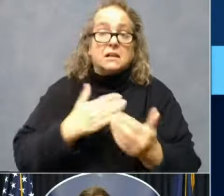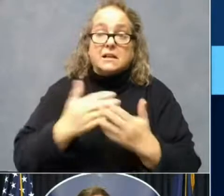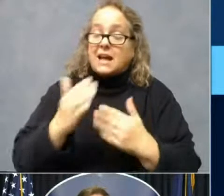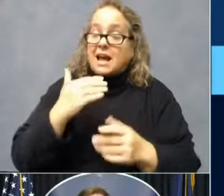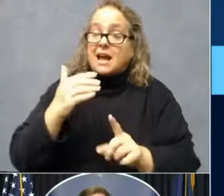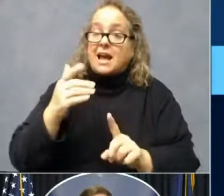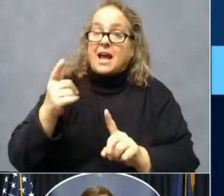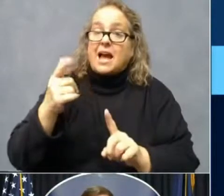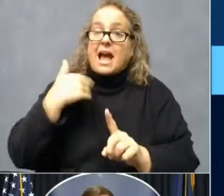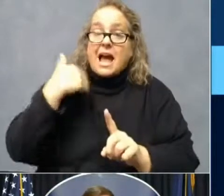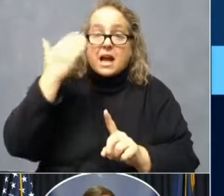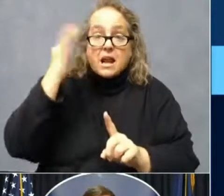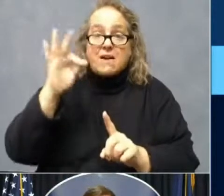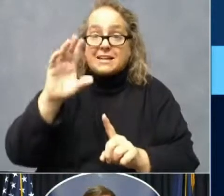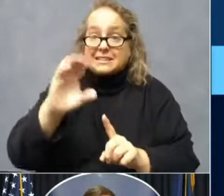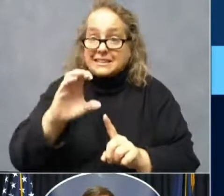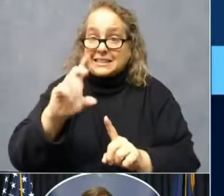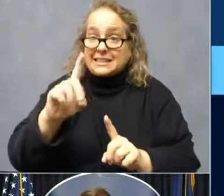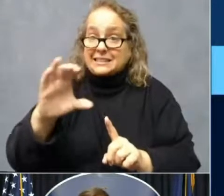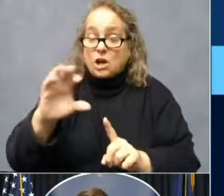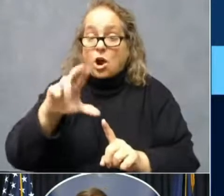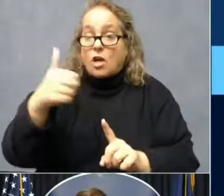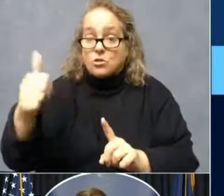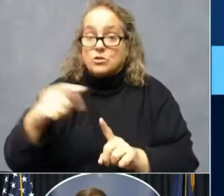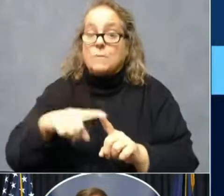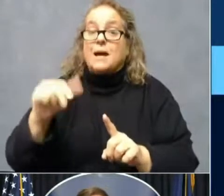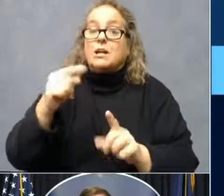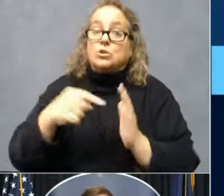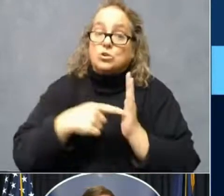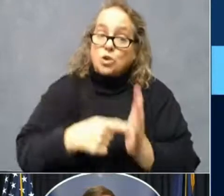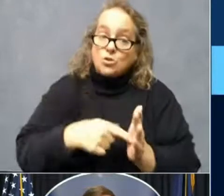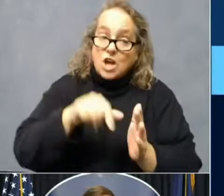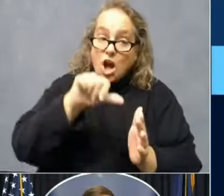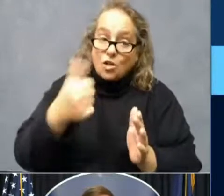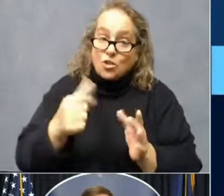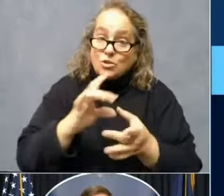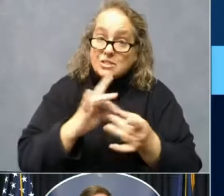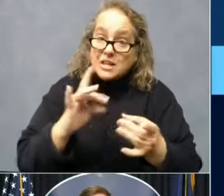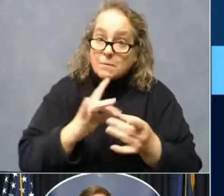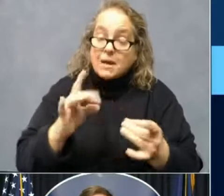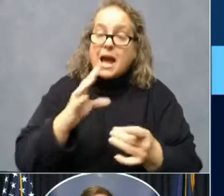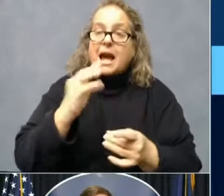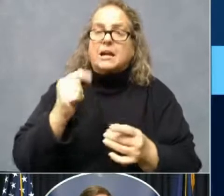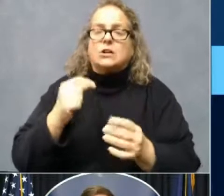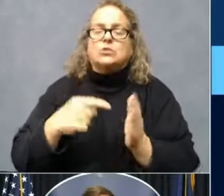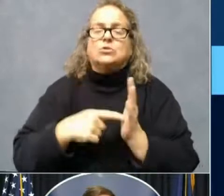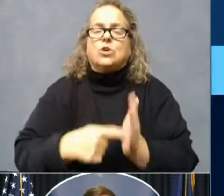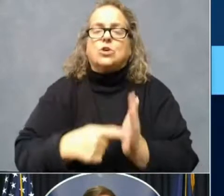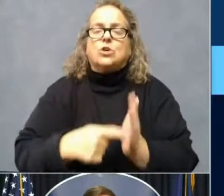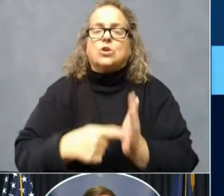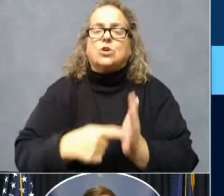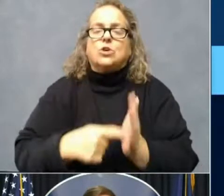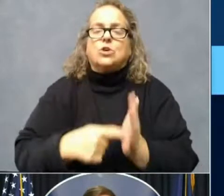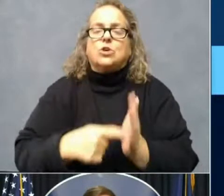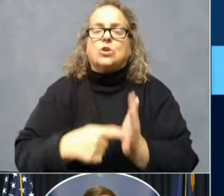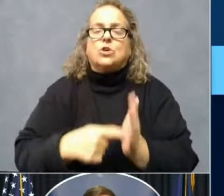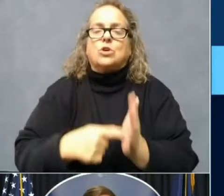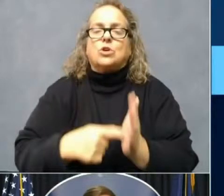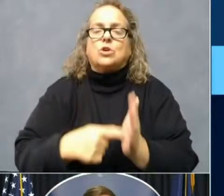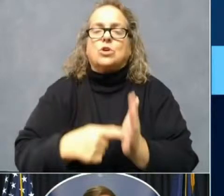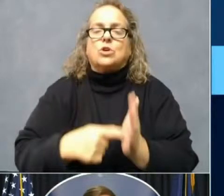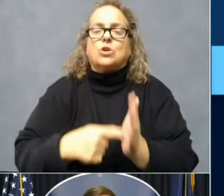then it shows their other statements. And then it shows the other writings, whether it's in CDC or other guidance, that say